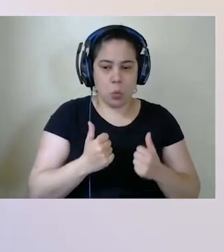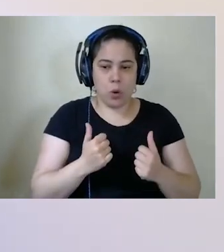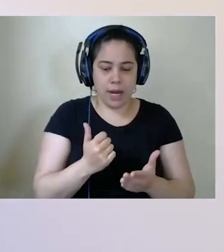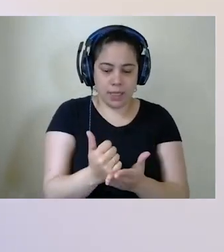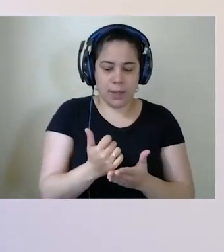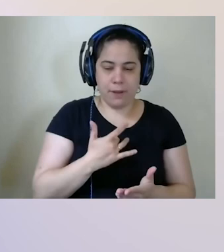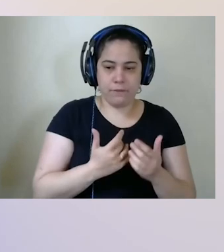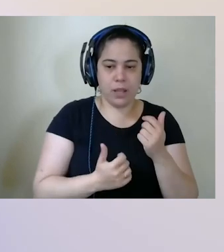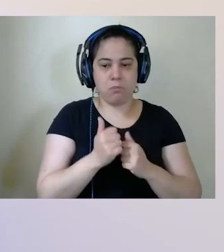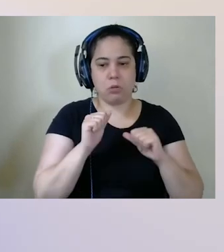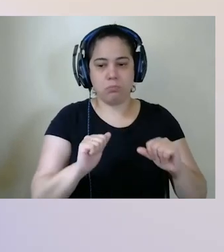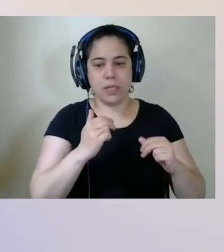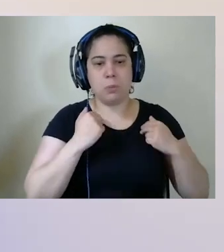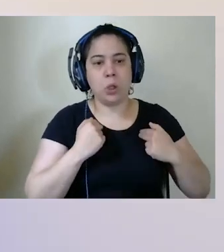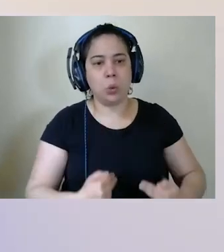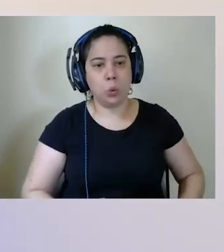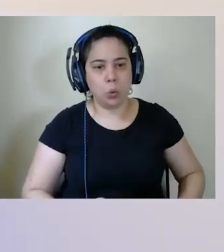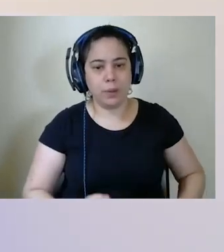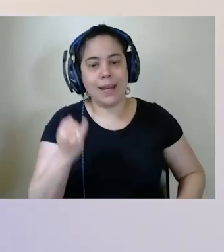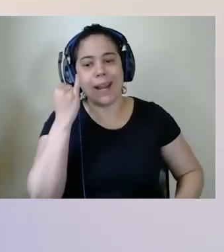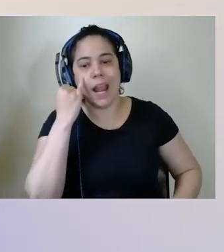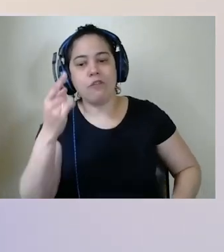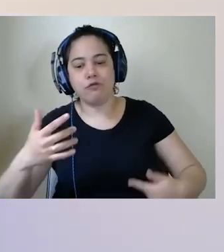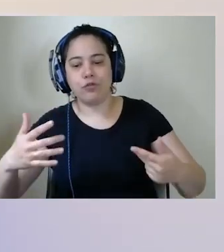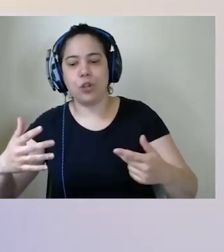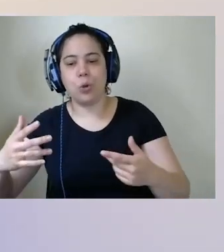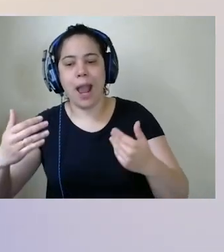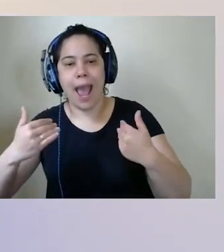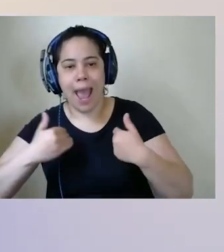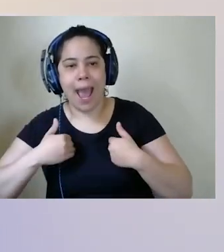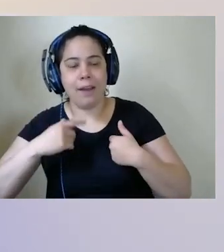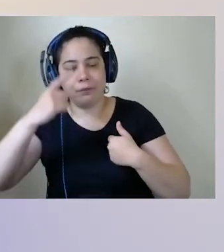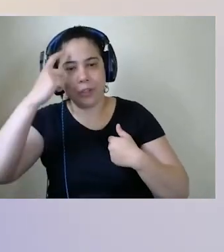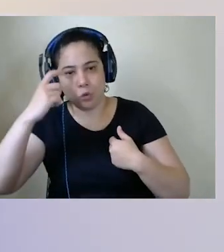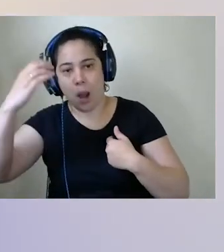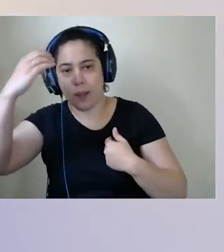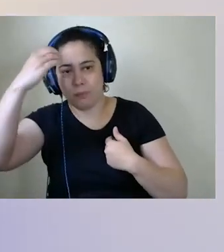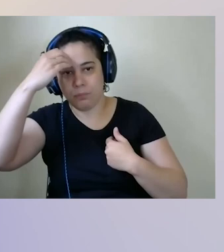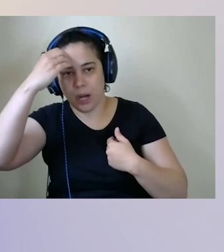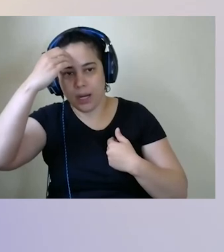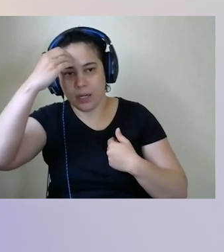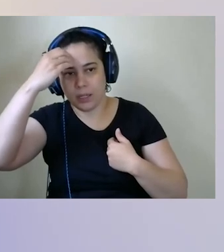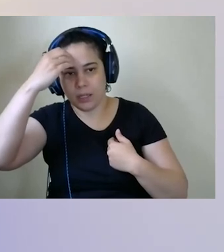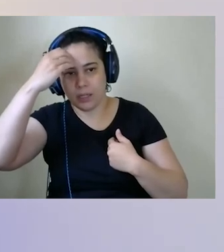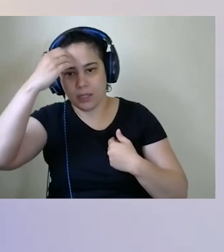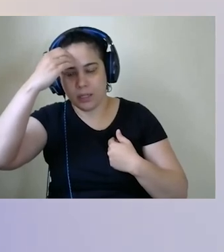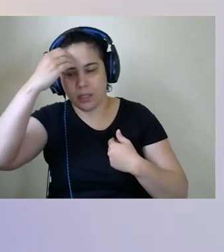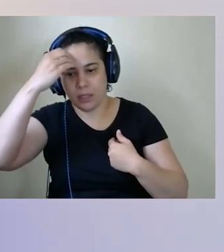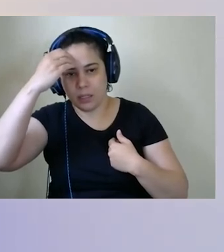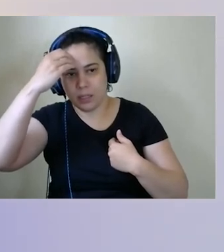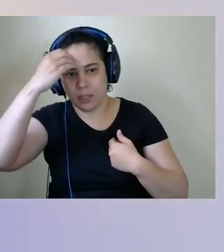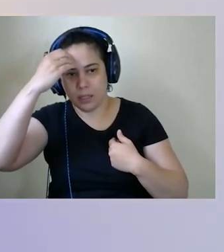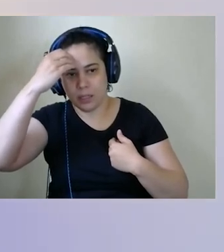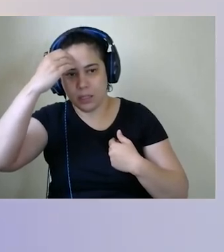you already have a brain like the brain that I showed you to begin with, you already have a brain that has